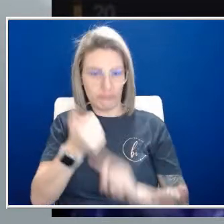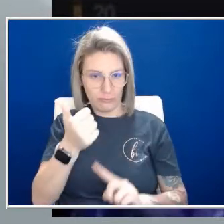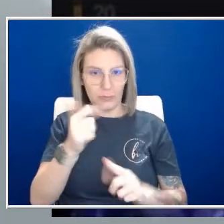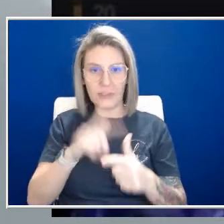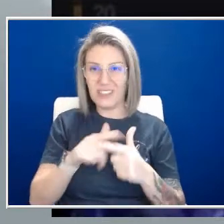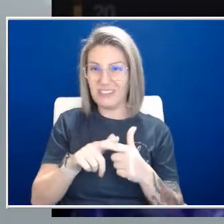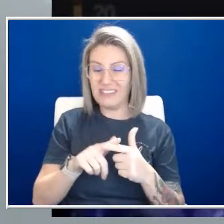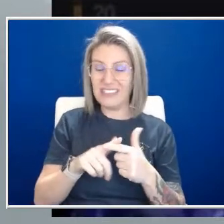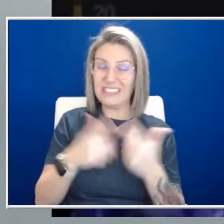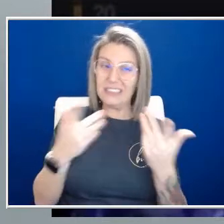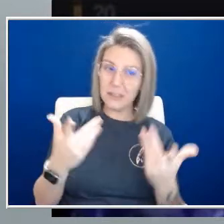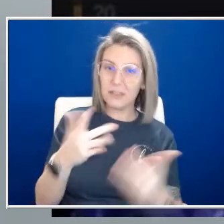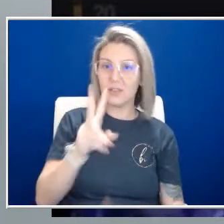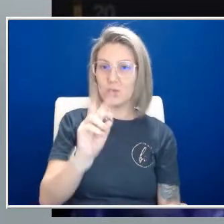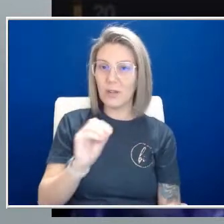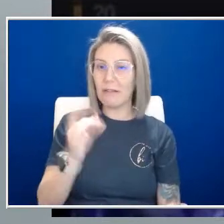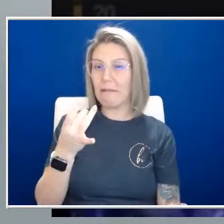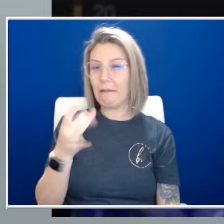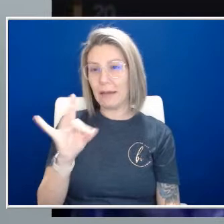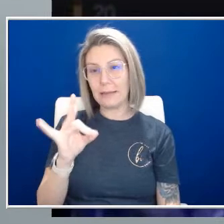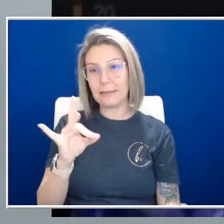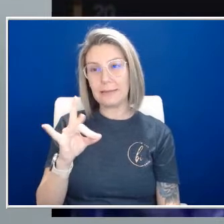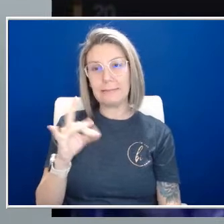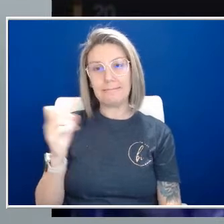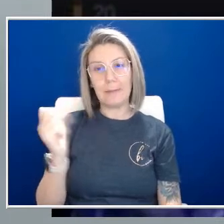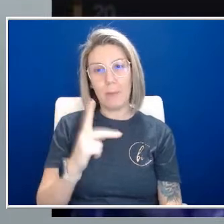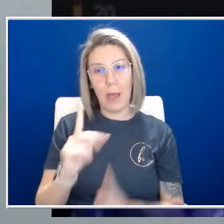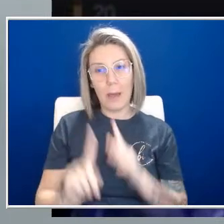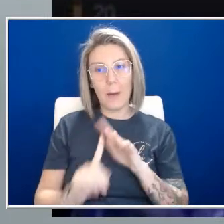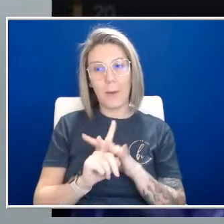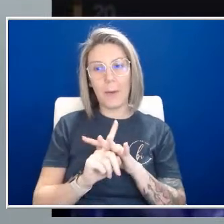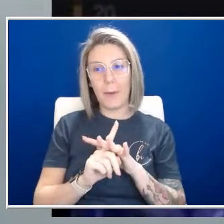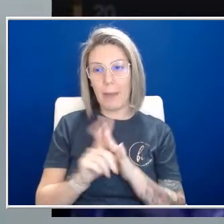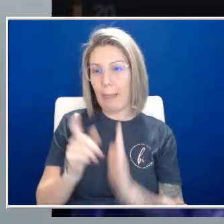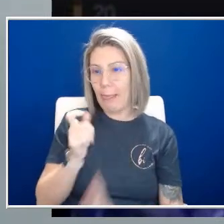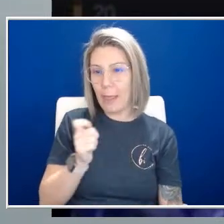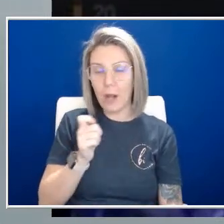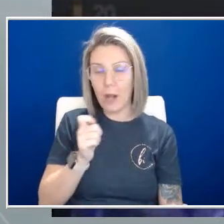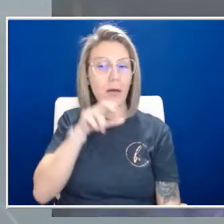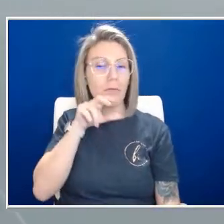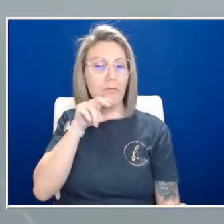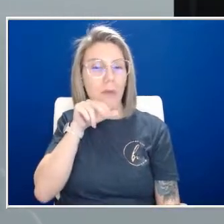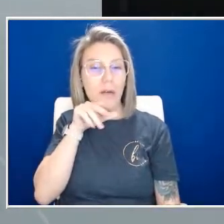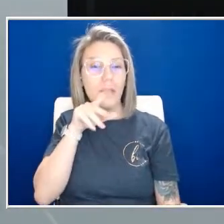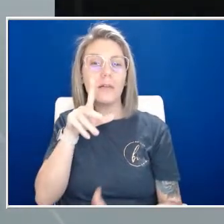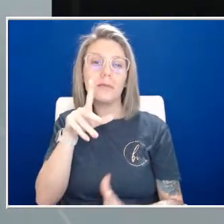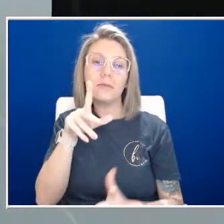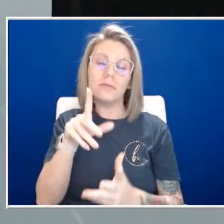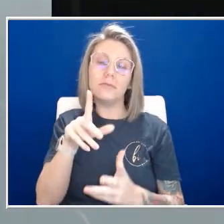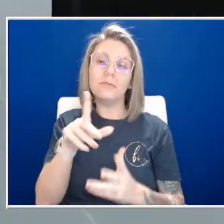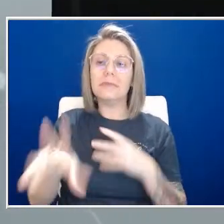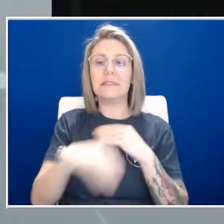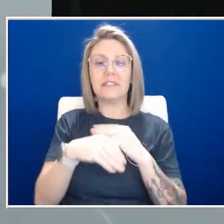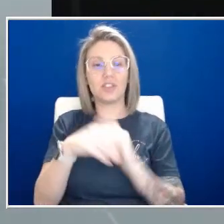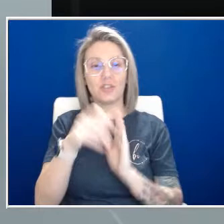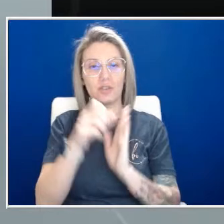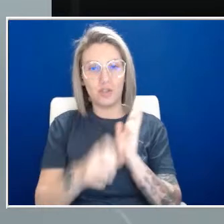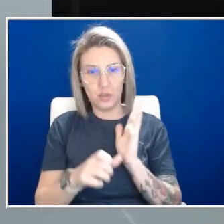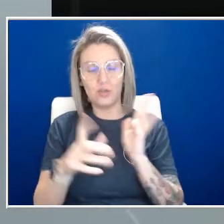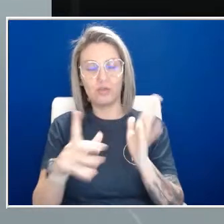it came back, so there's a little spot in the tongue, and that's when we had to do another surgery. So tell us about Vonnie's reconstruction of her tongue.